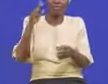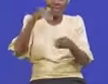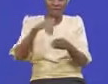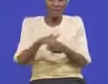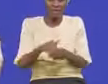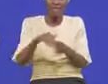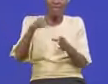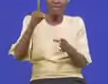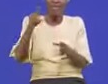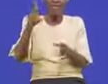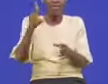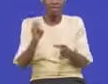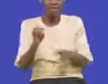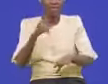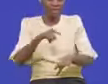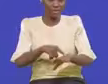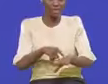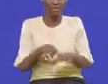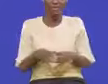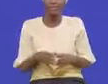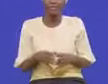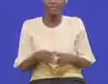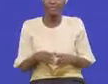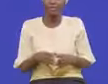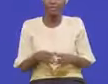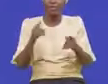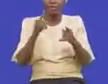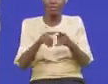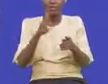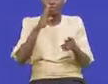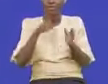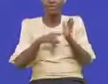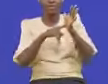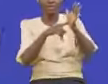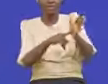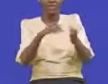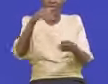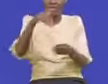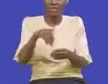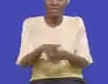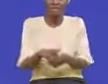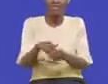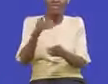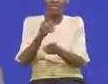Benadi, wanye da sedidi, lepe, le yen topo yi ilaji.